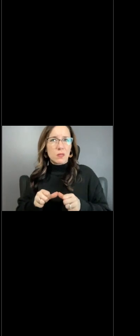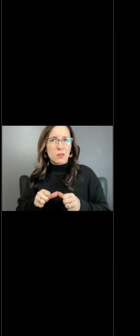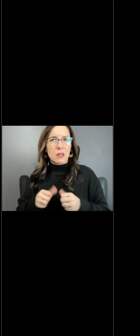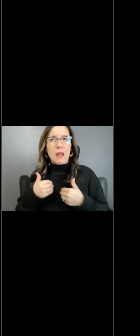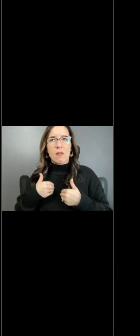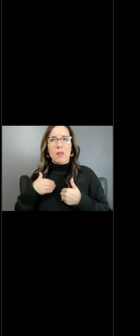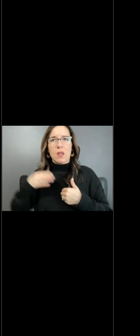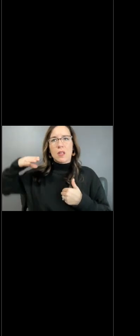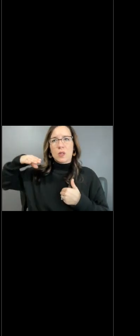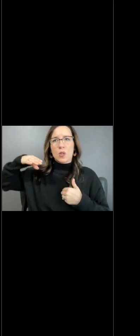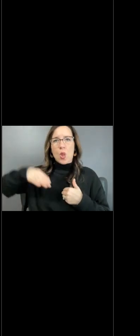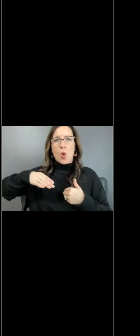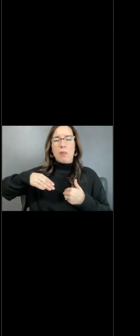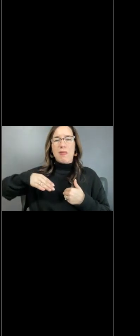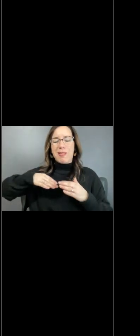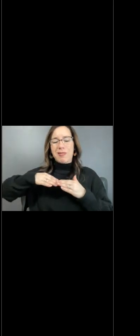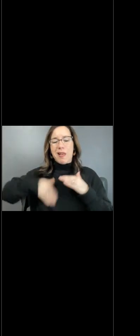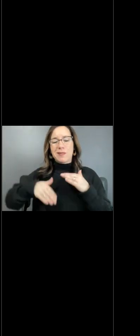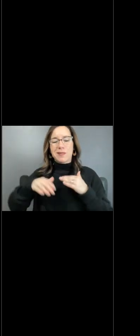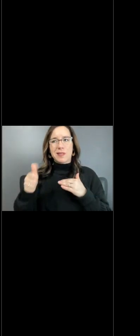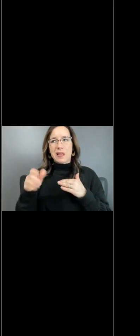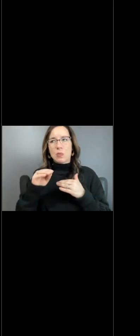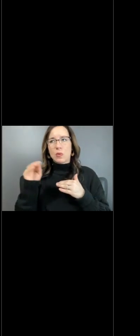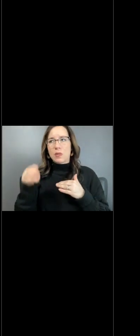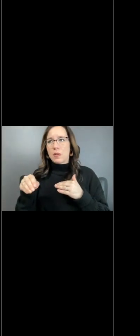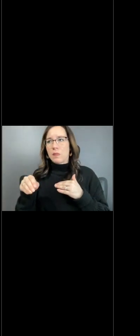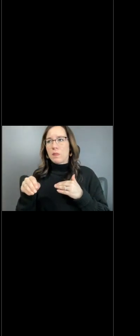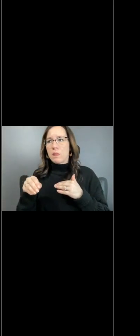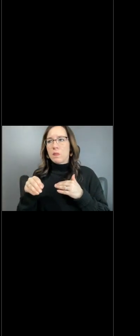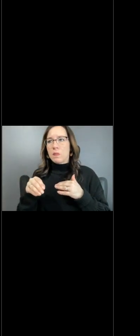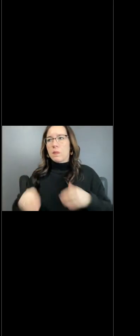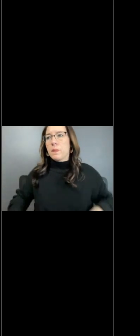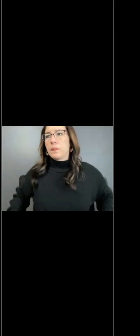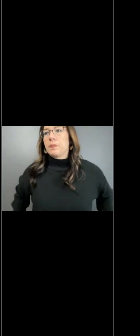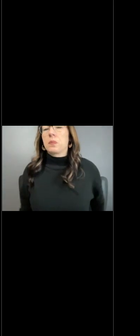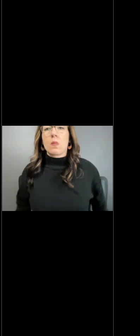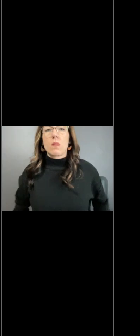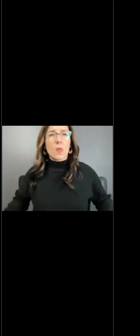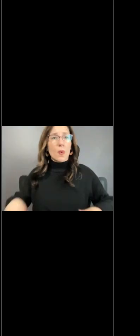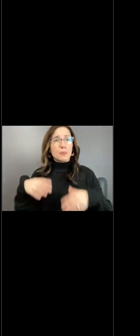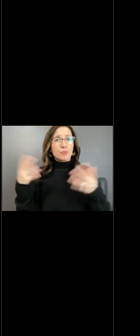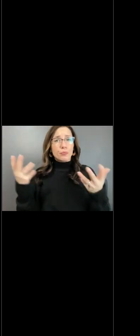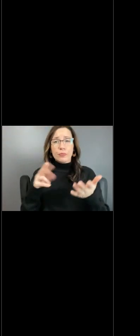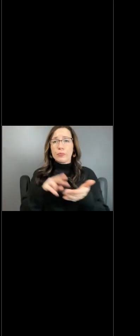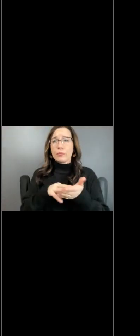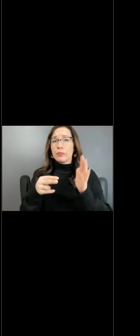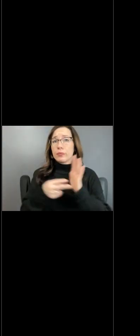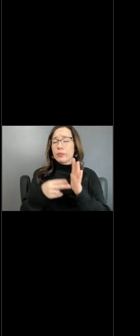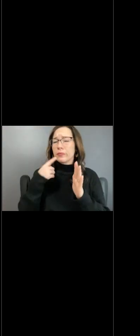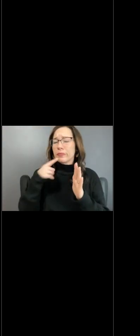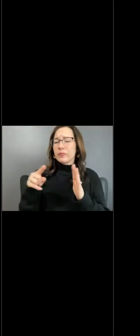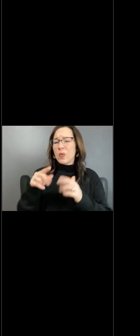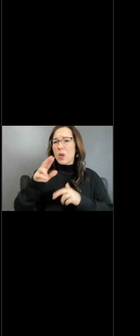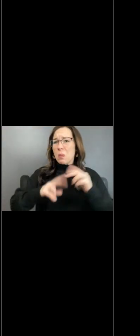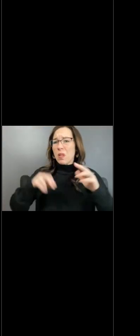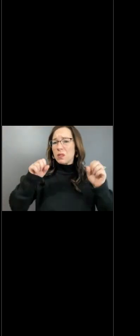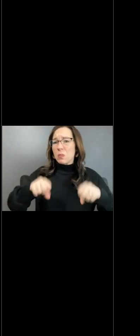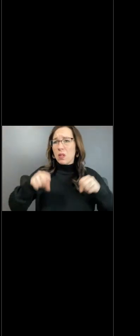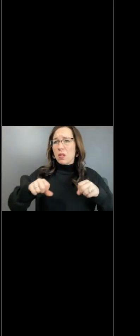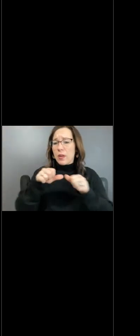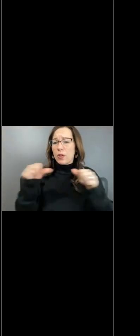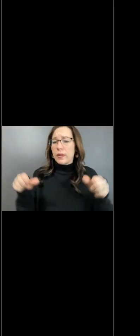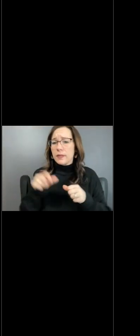of less than 10%. What is the definition of buildable areas?